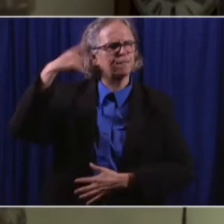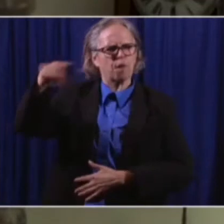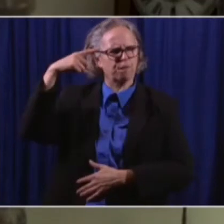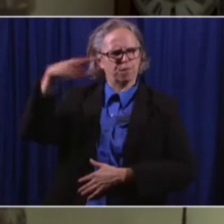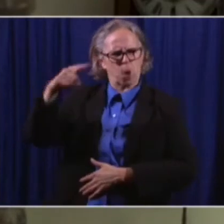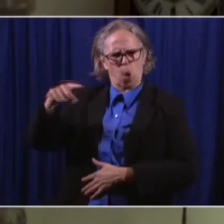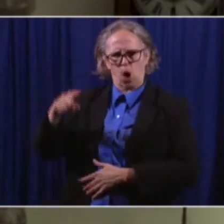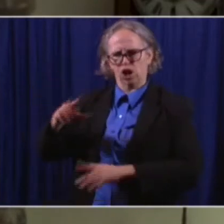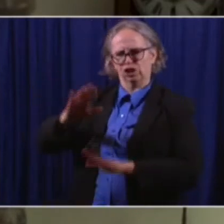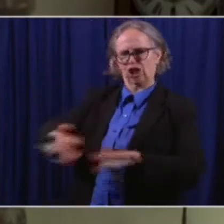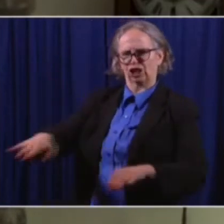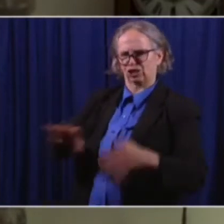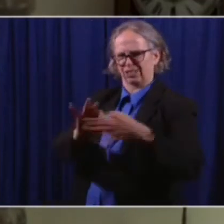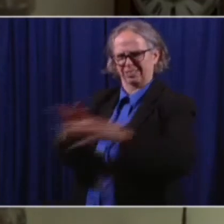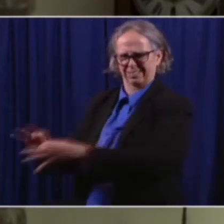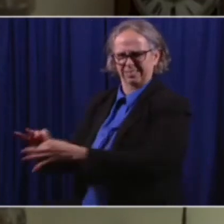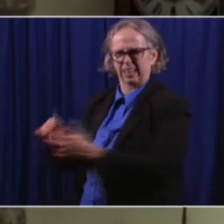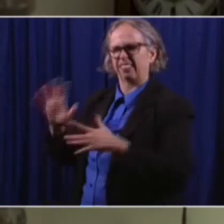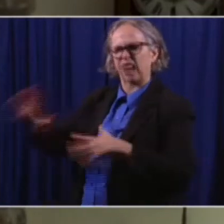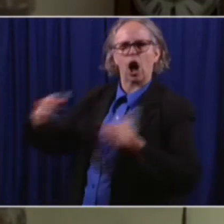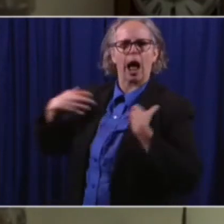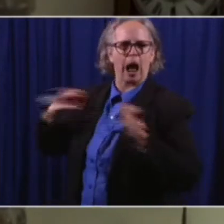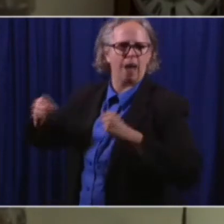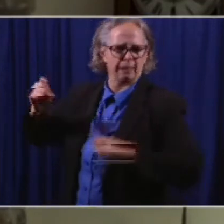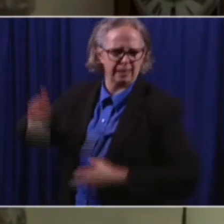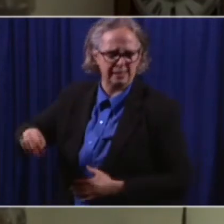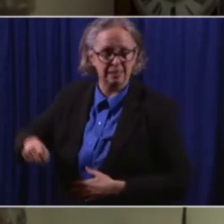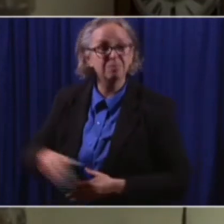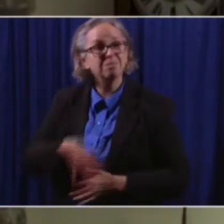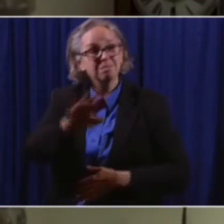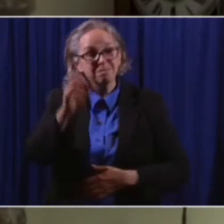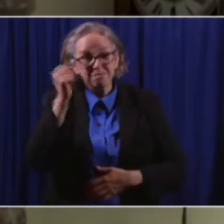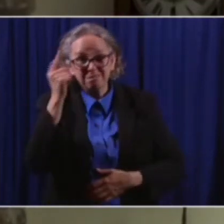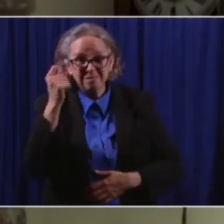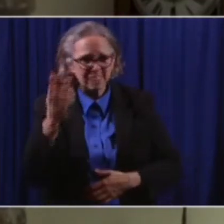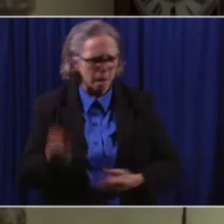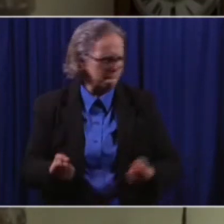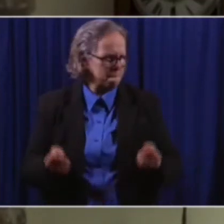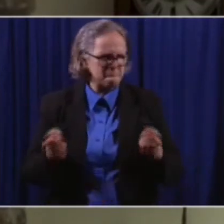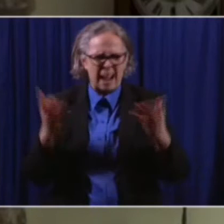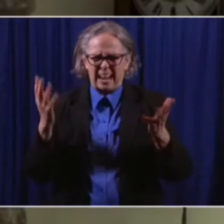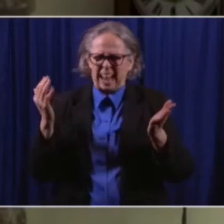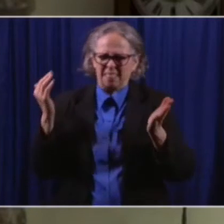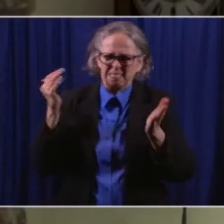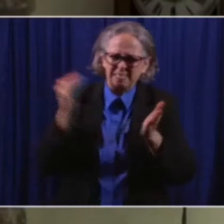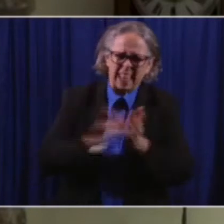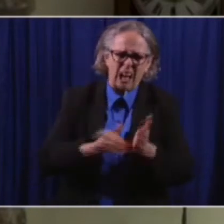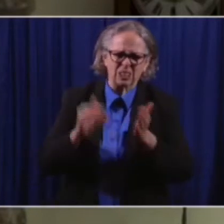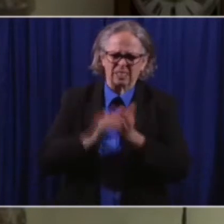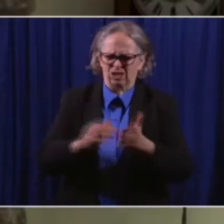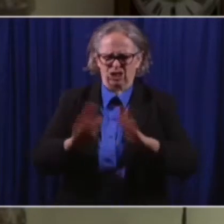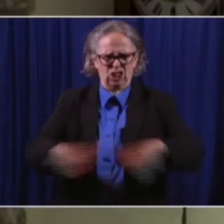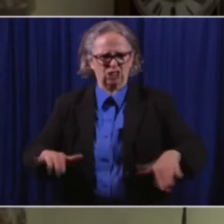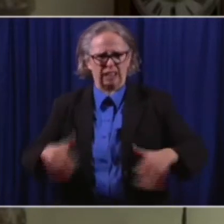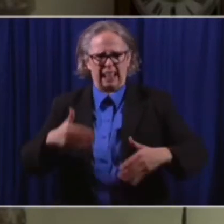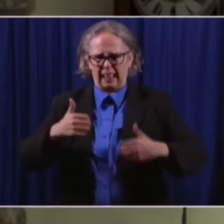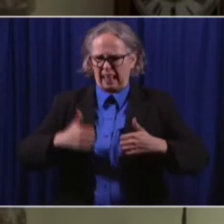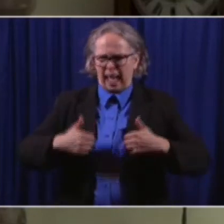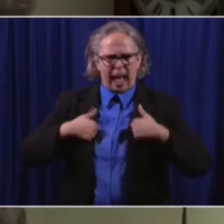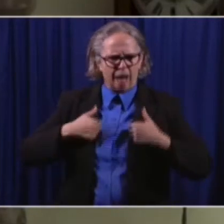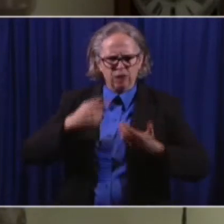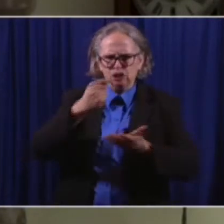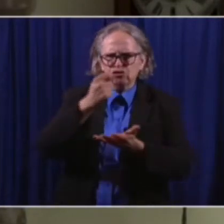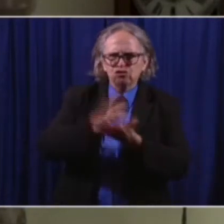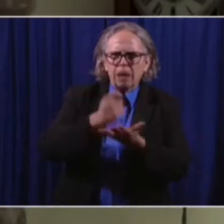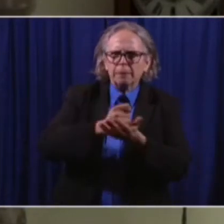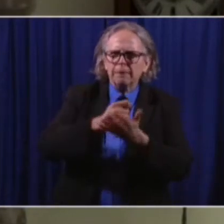needs. On any given day, thousands of Ohio children are living in treatment facilities because they struggle from severe mental